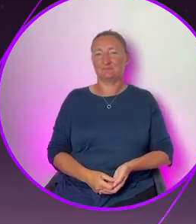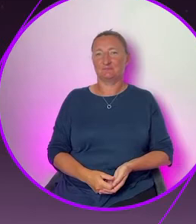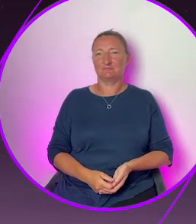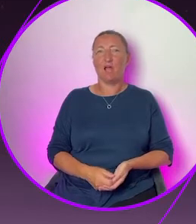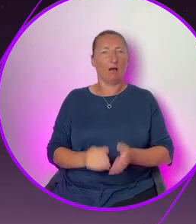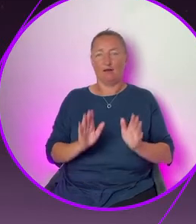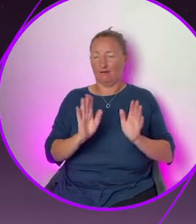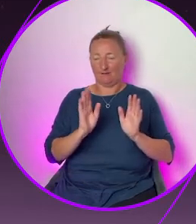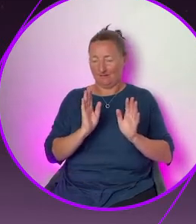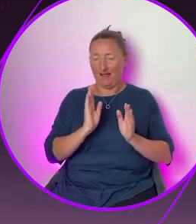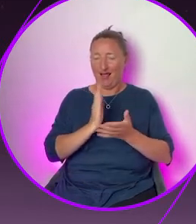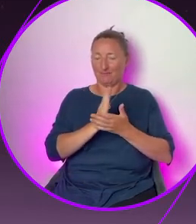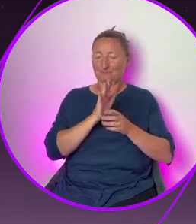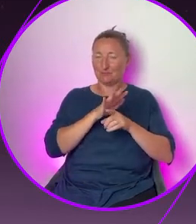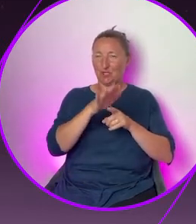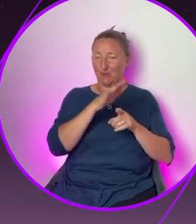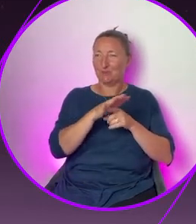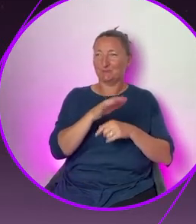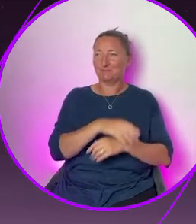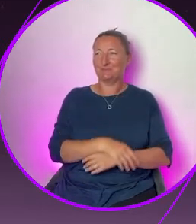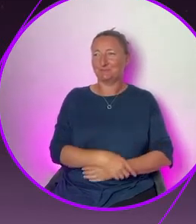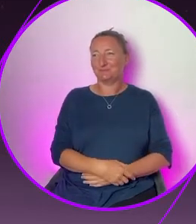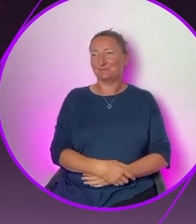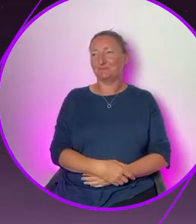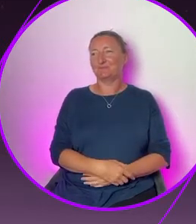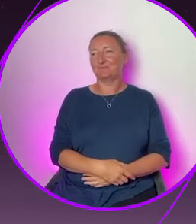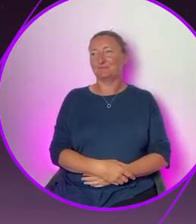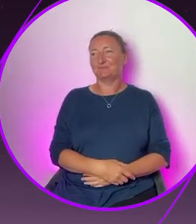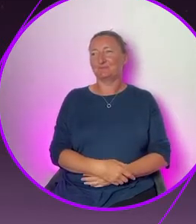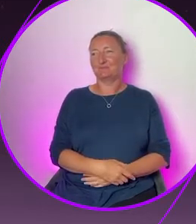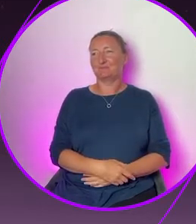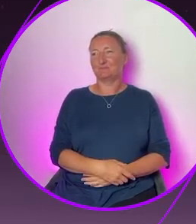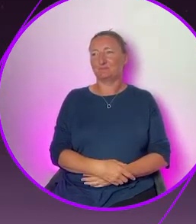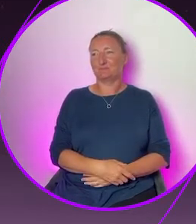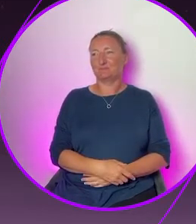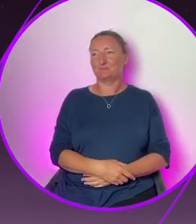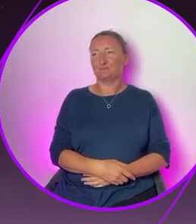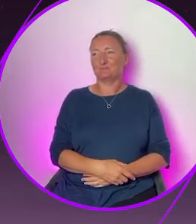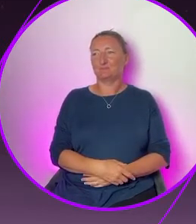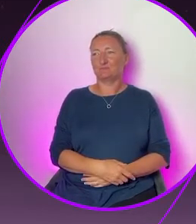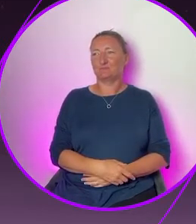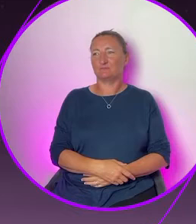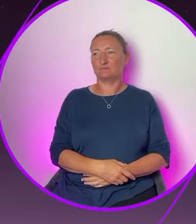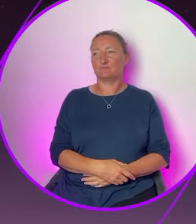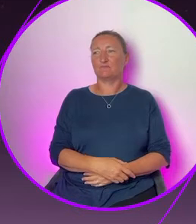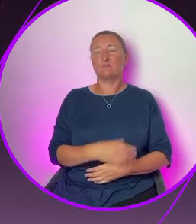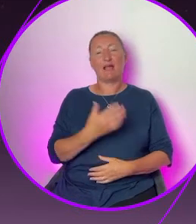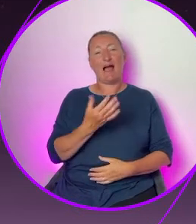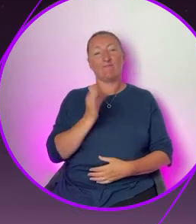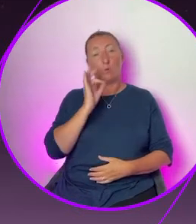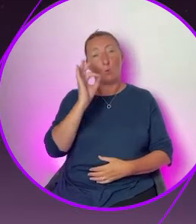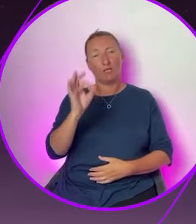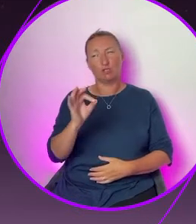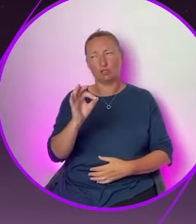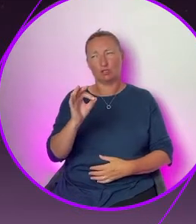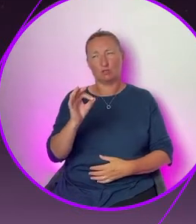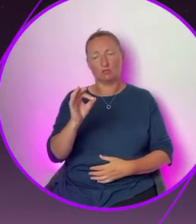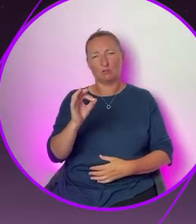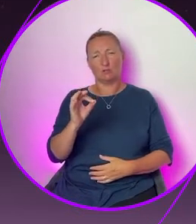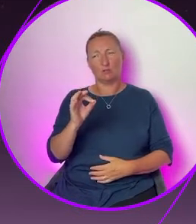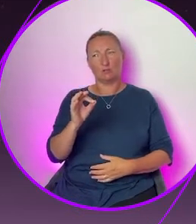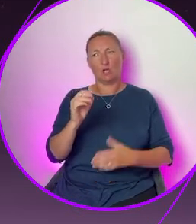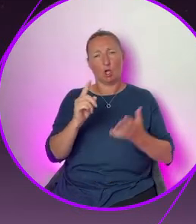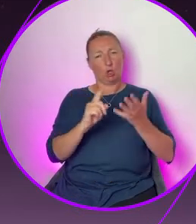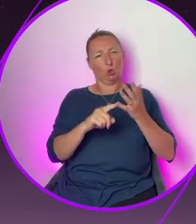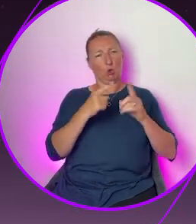joke. But to kick off the questions, and one that you both know so profusely, how much of the UX